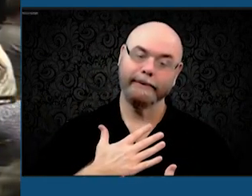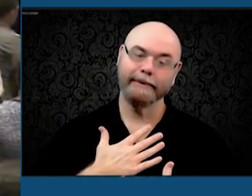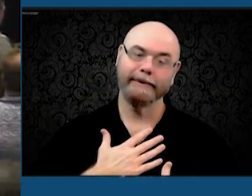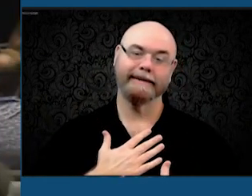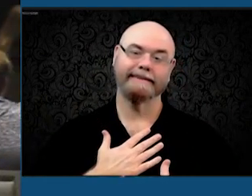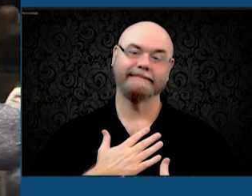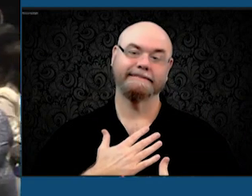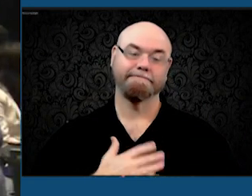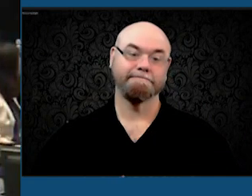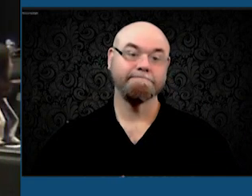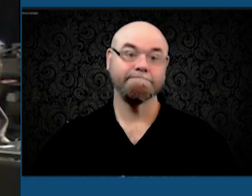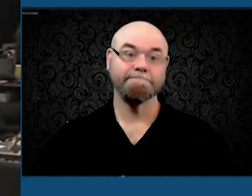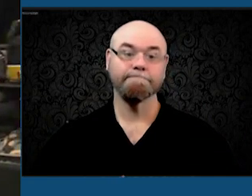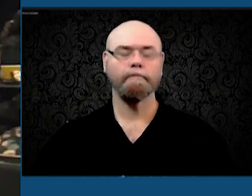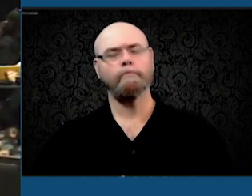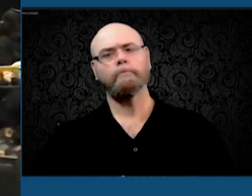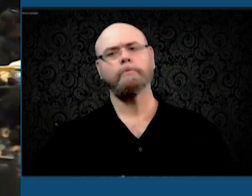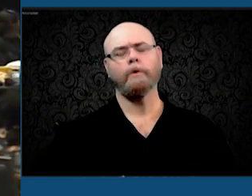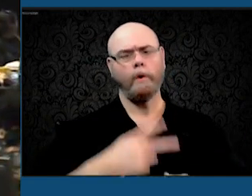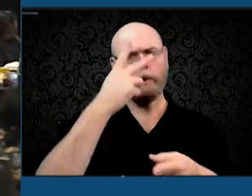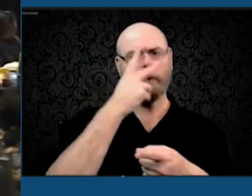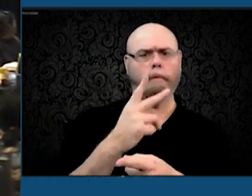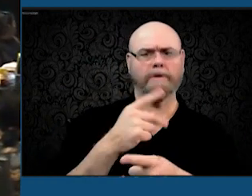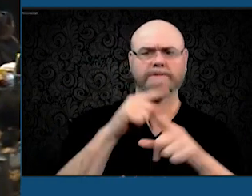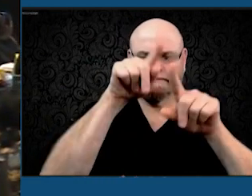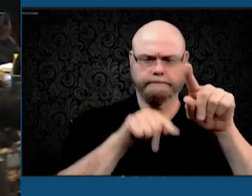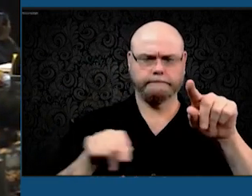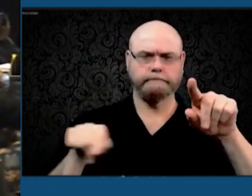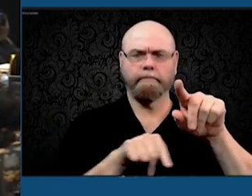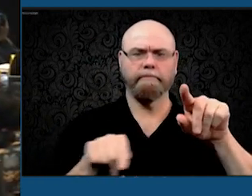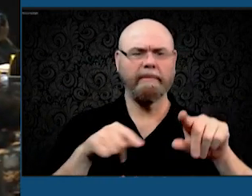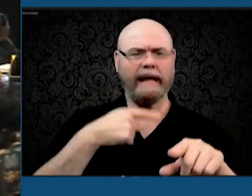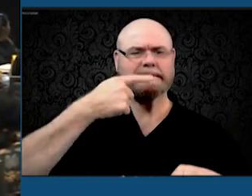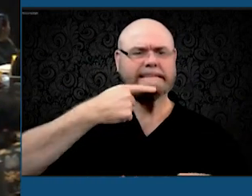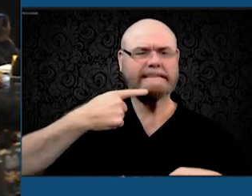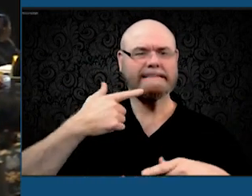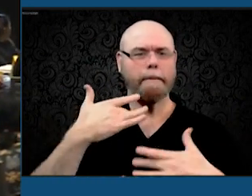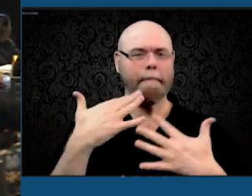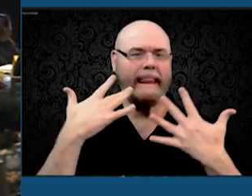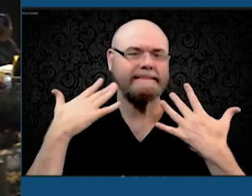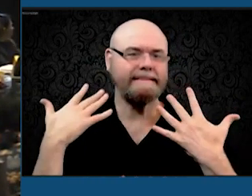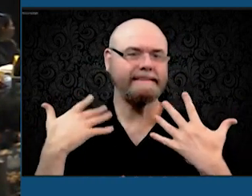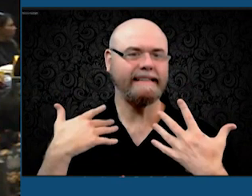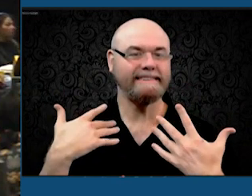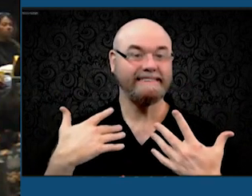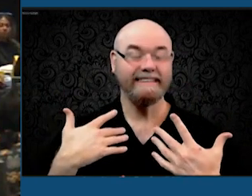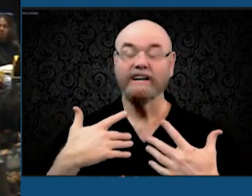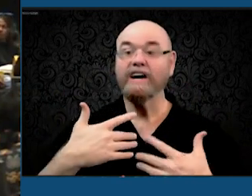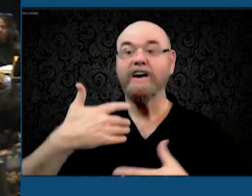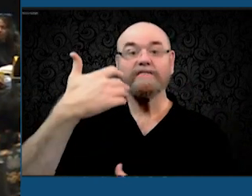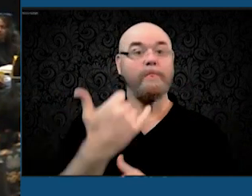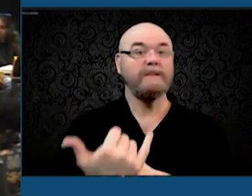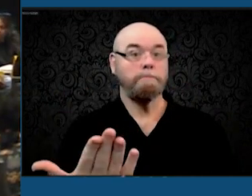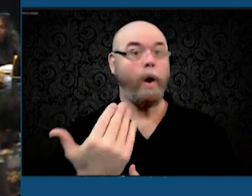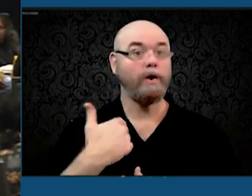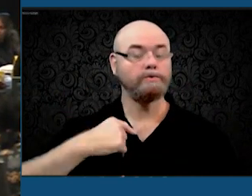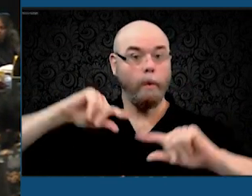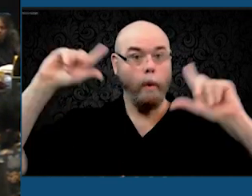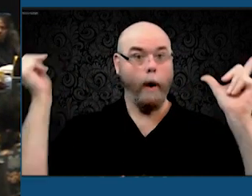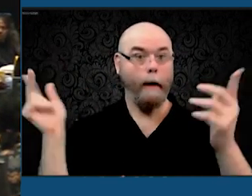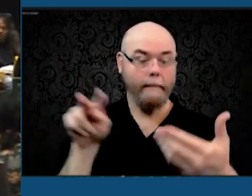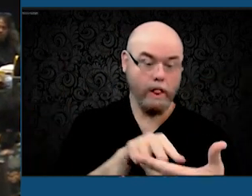You can see on that x-axis it says the word pleasantness. All of you woke up this morning and you looked at your phones and it said you were going